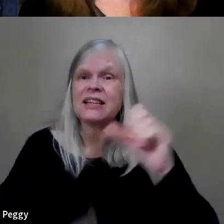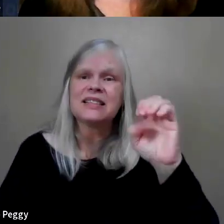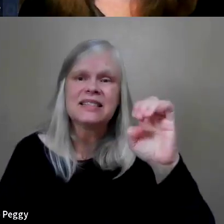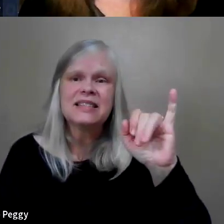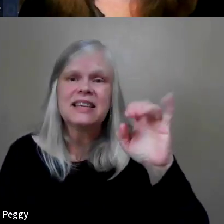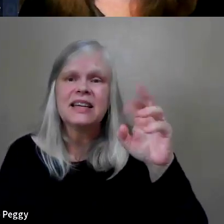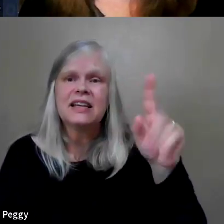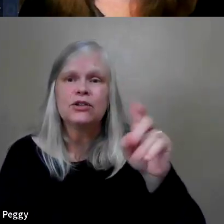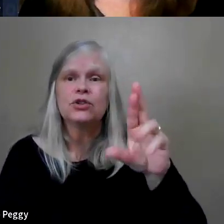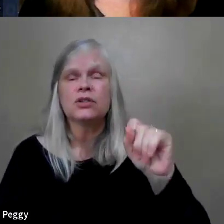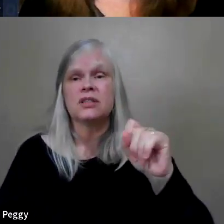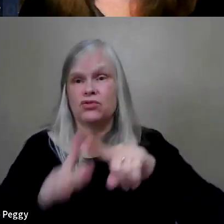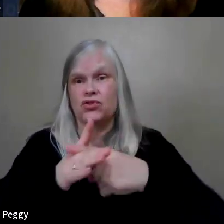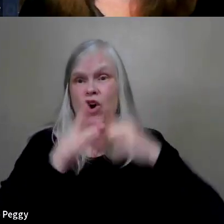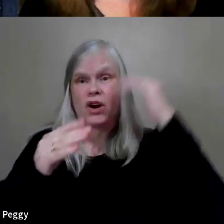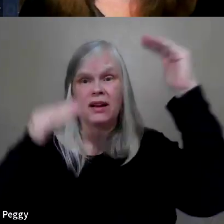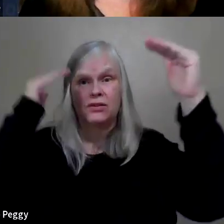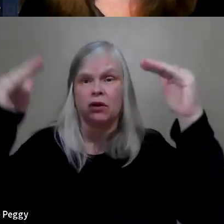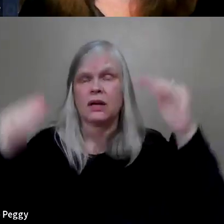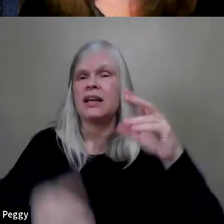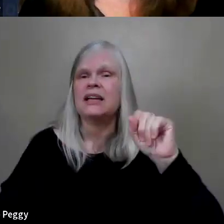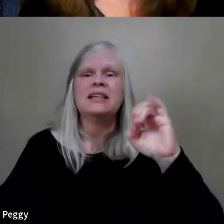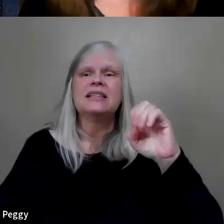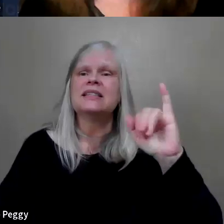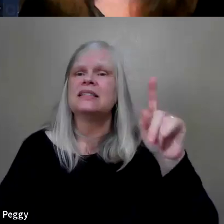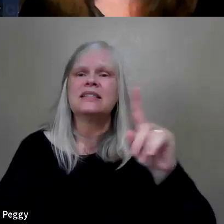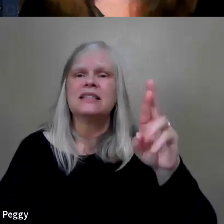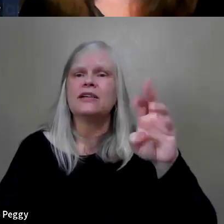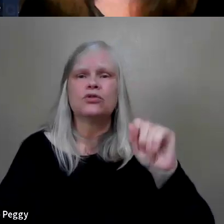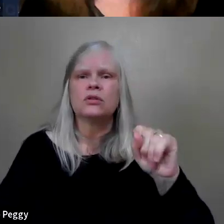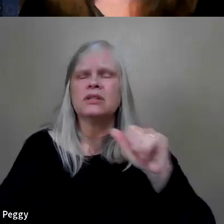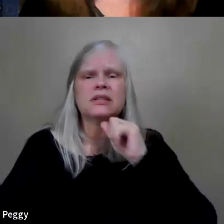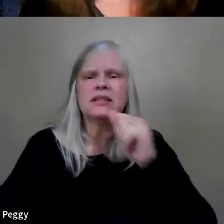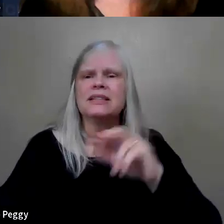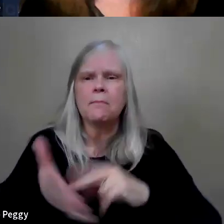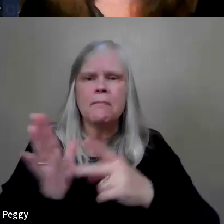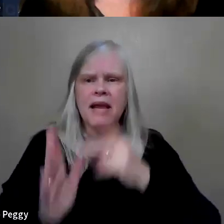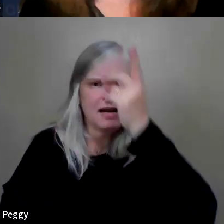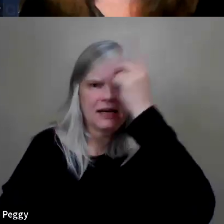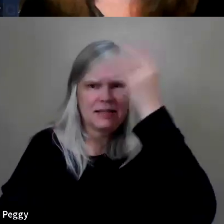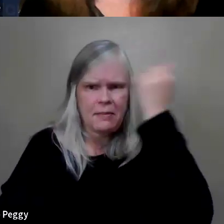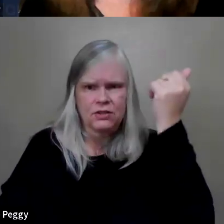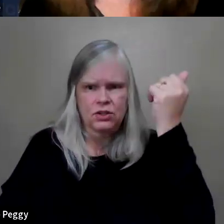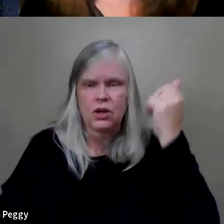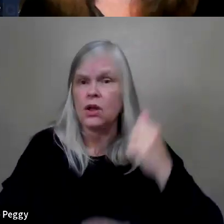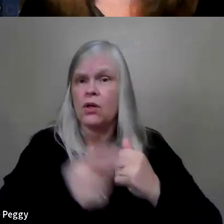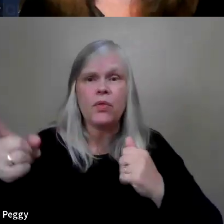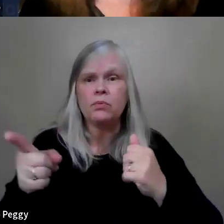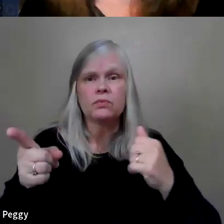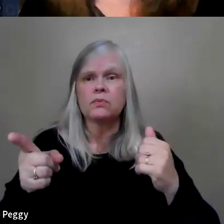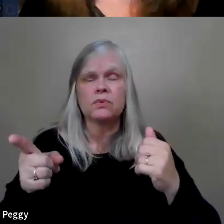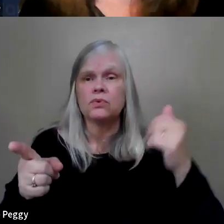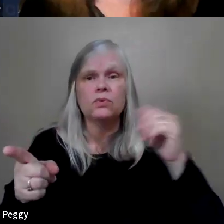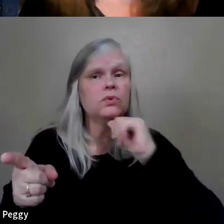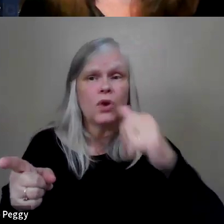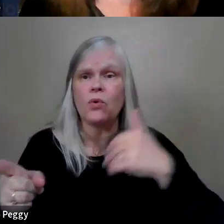in adulthood. Seizures are not necessarily a sign of dementia for those that do not have intellectual